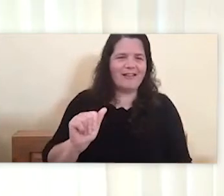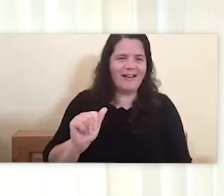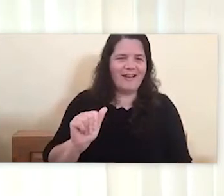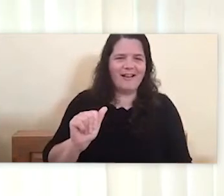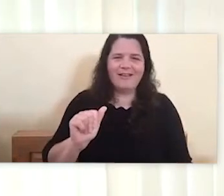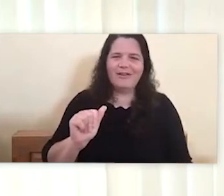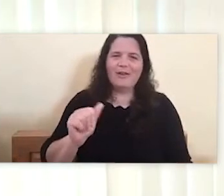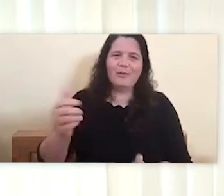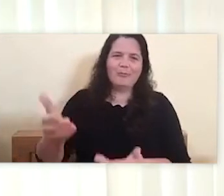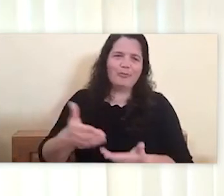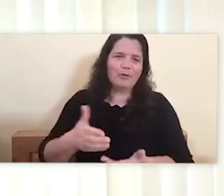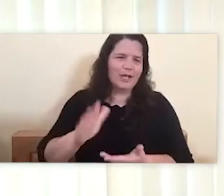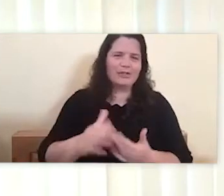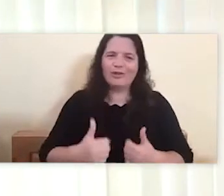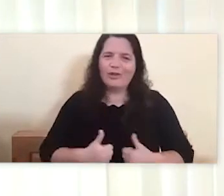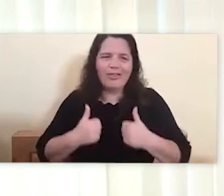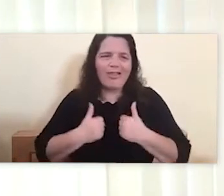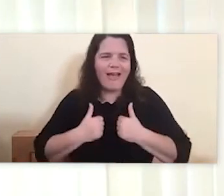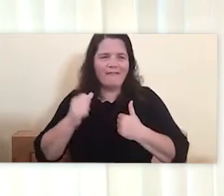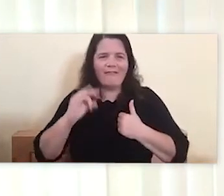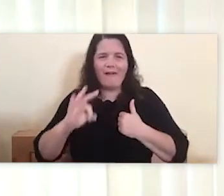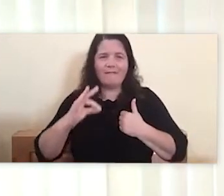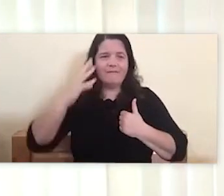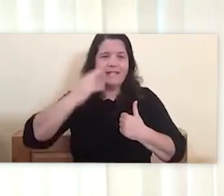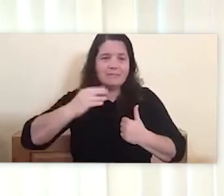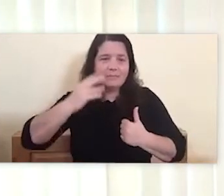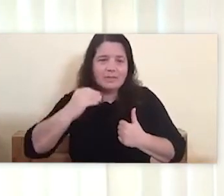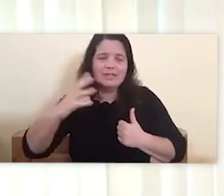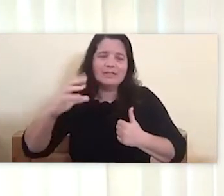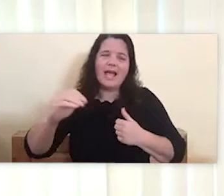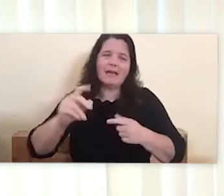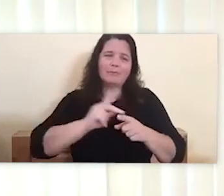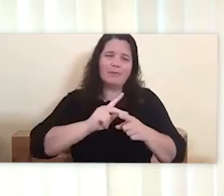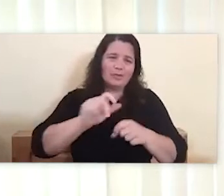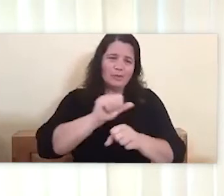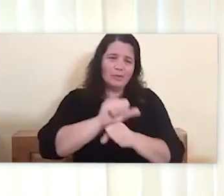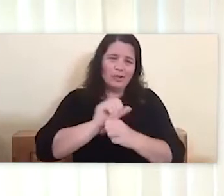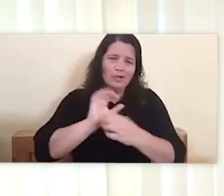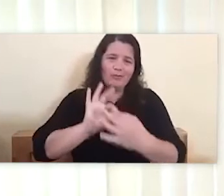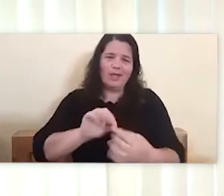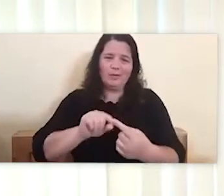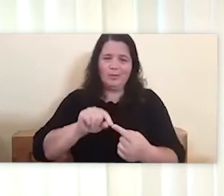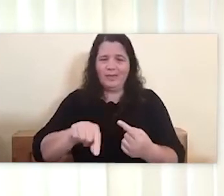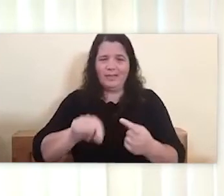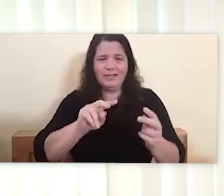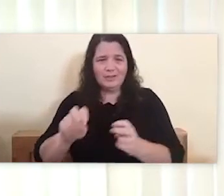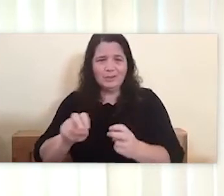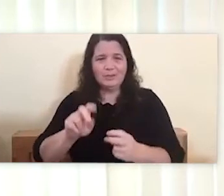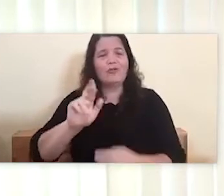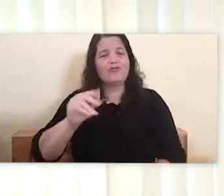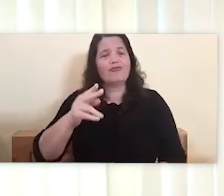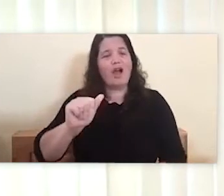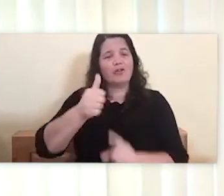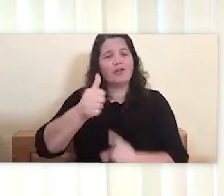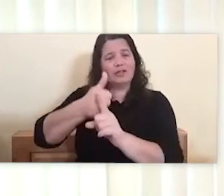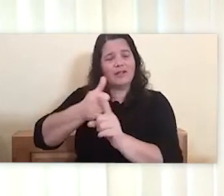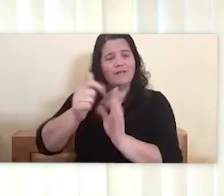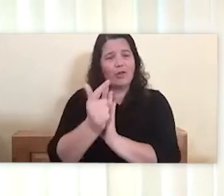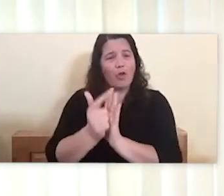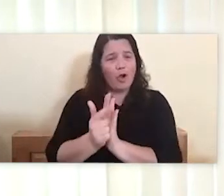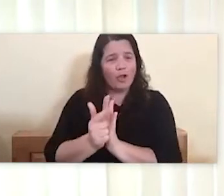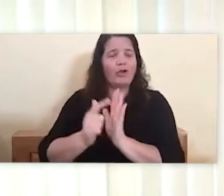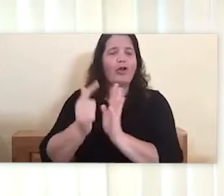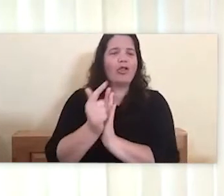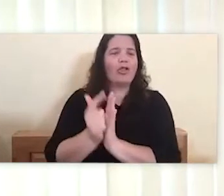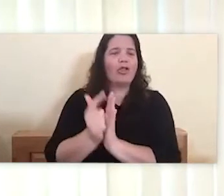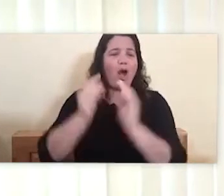lived experience and professional work with these issues. Rhonda is a lawyer and a law professor at the